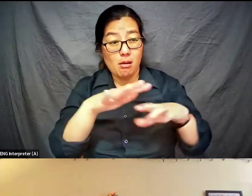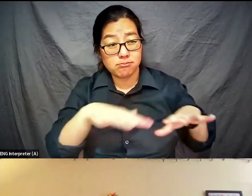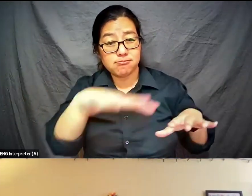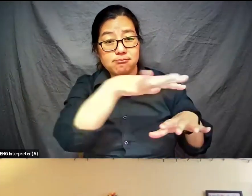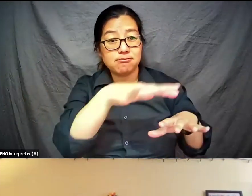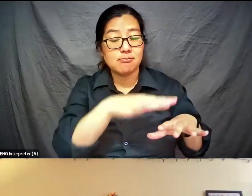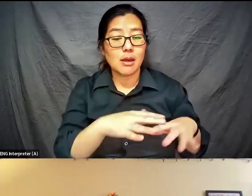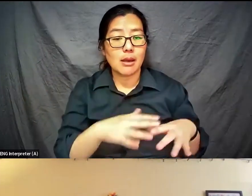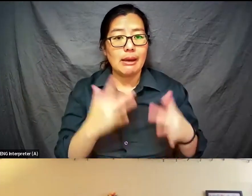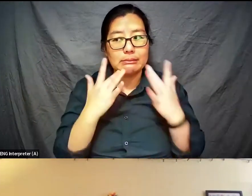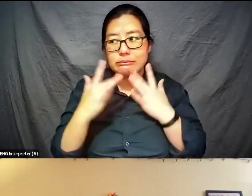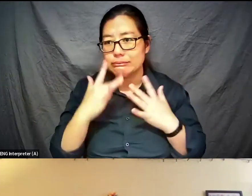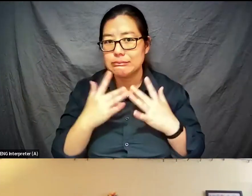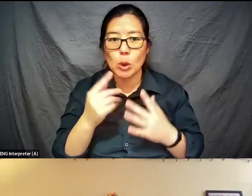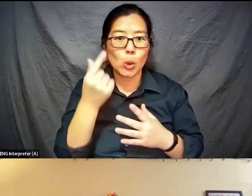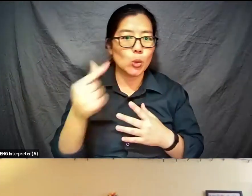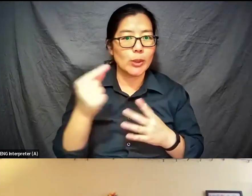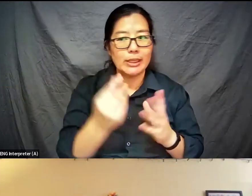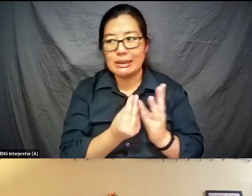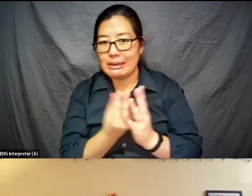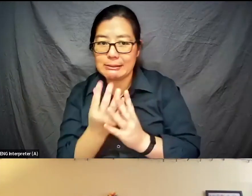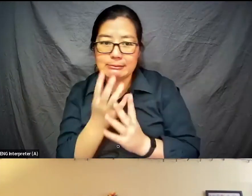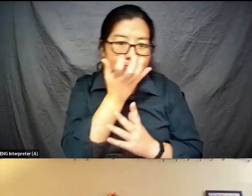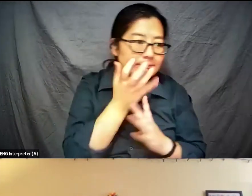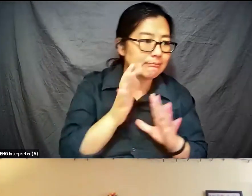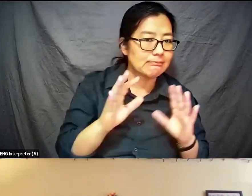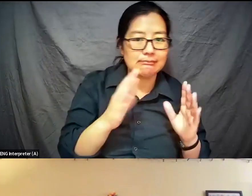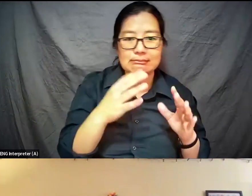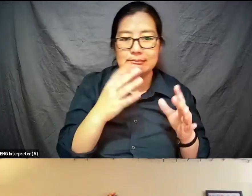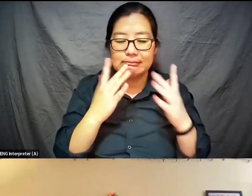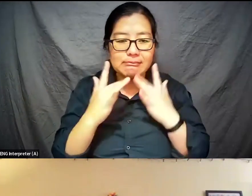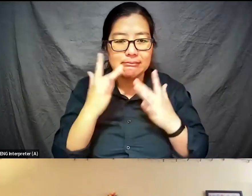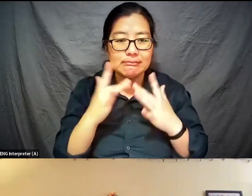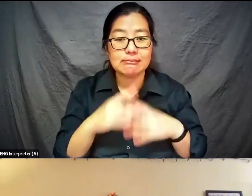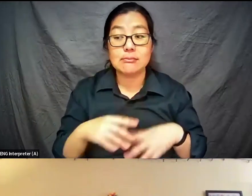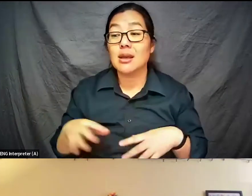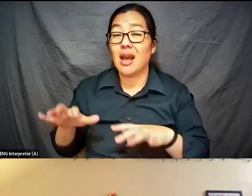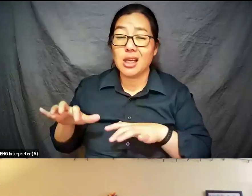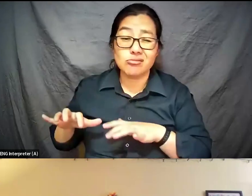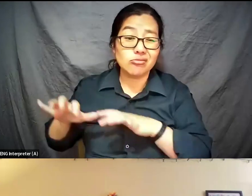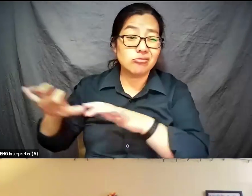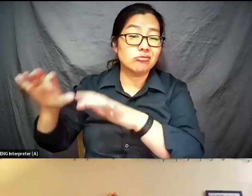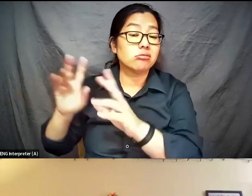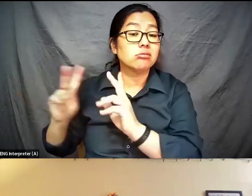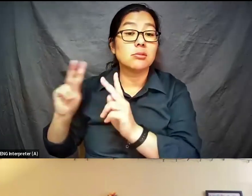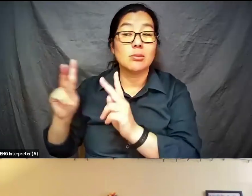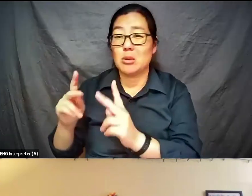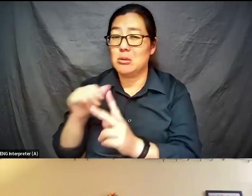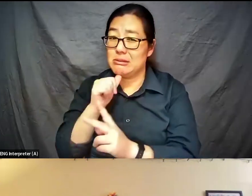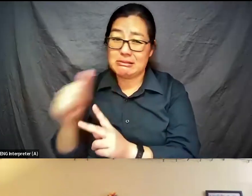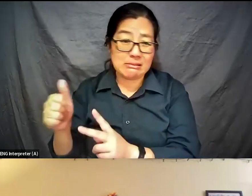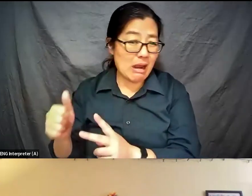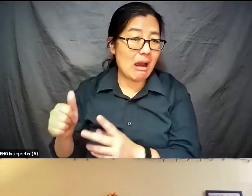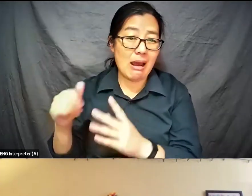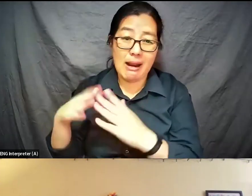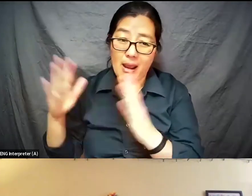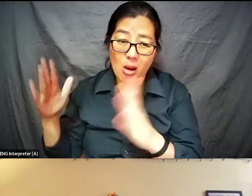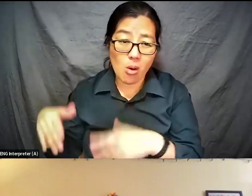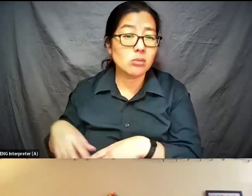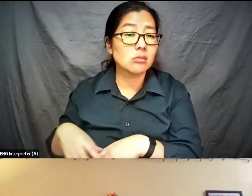think especially because, yeah, I didn't mention this during my presentation, but I also, what's